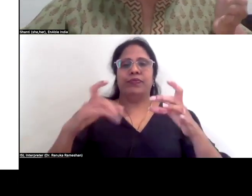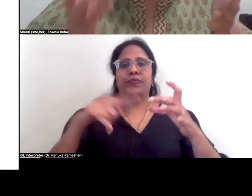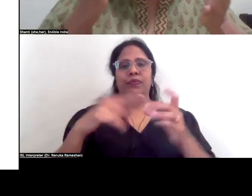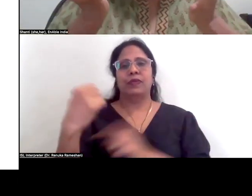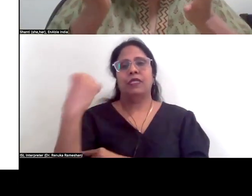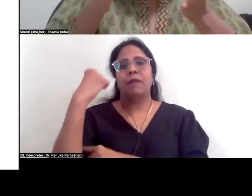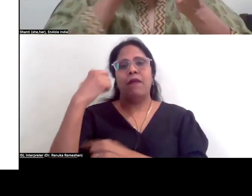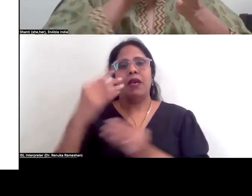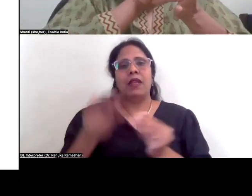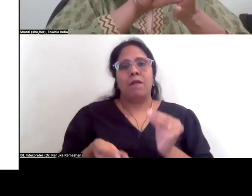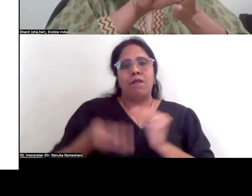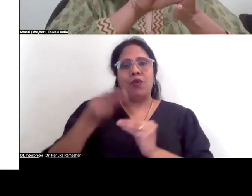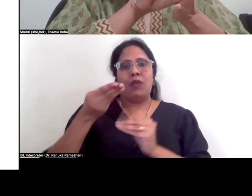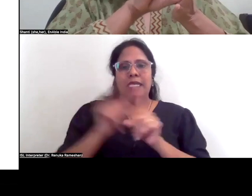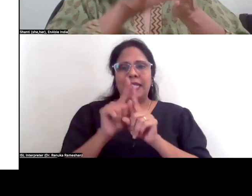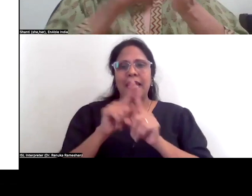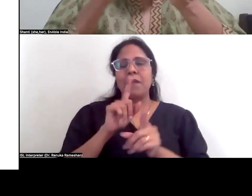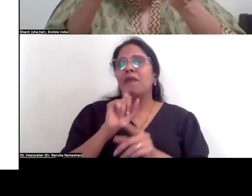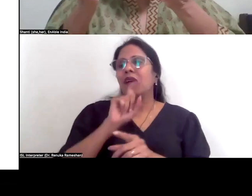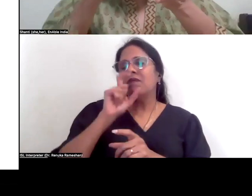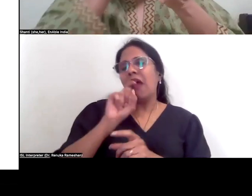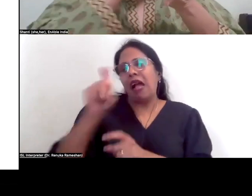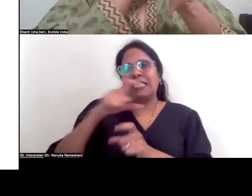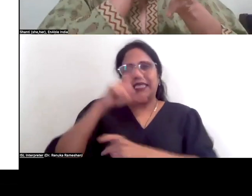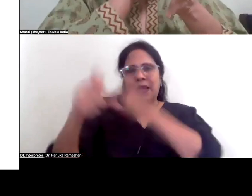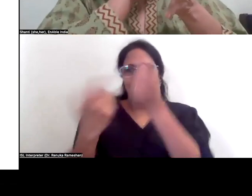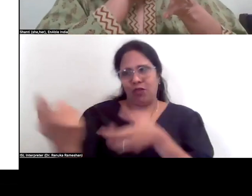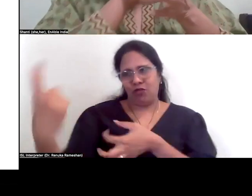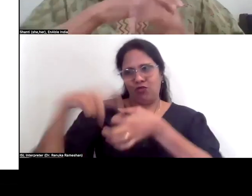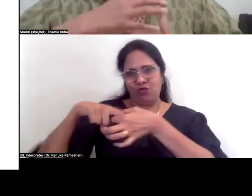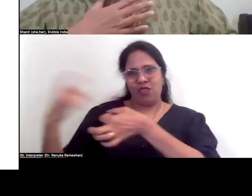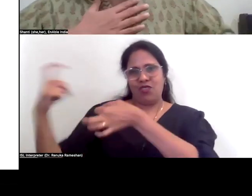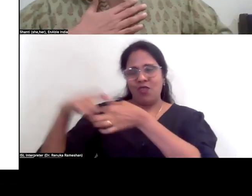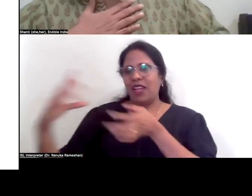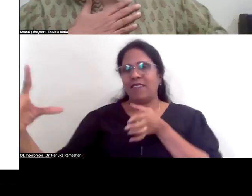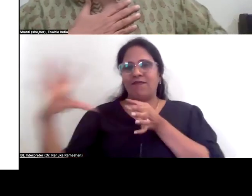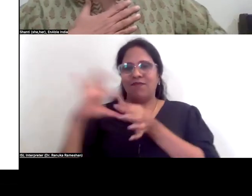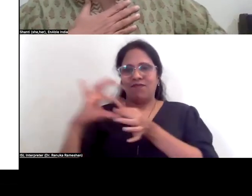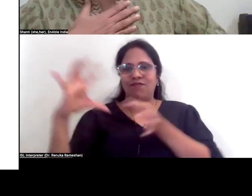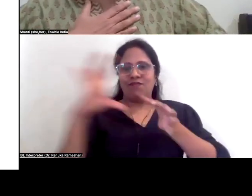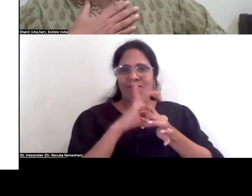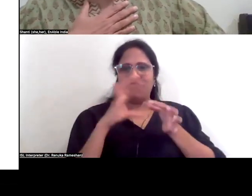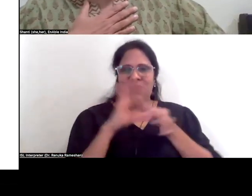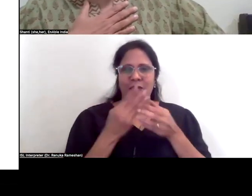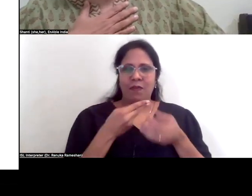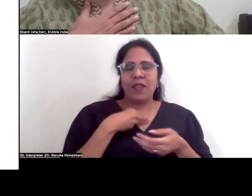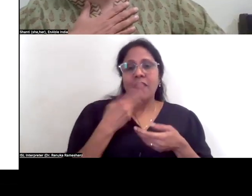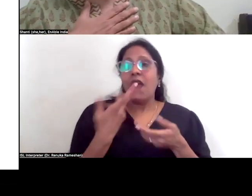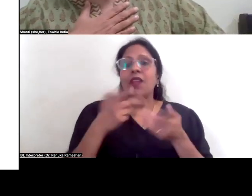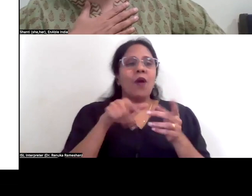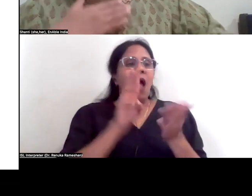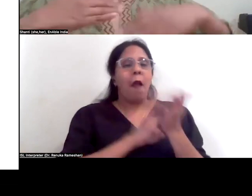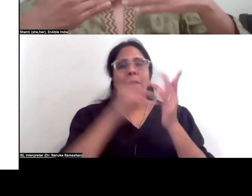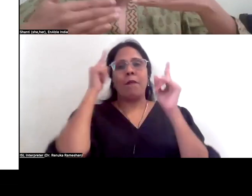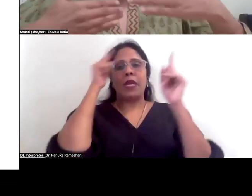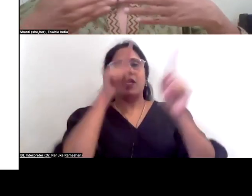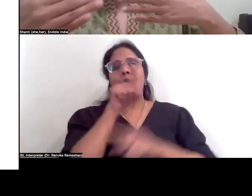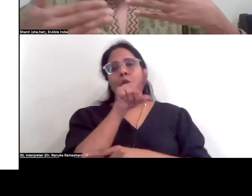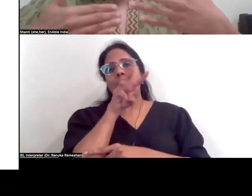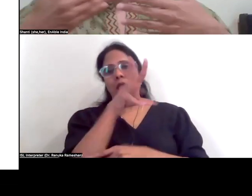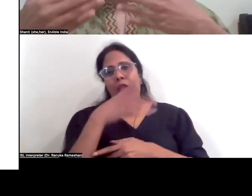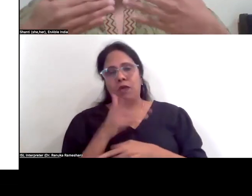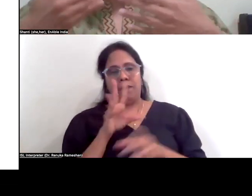us, affiliation, what does affiliation mean? When you join something, you can say, I am part of Mission 1000. So there